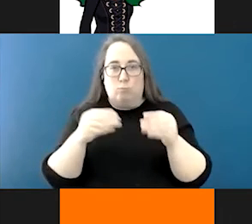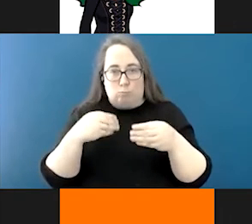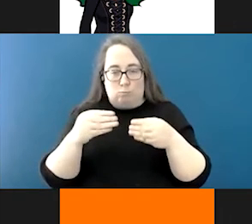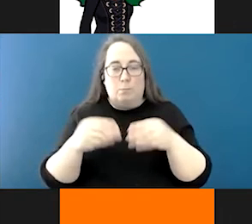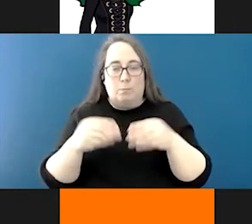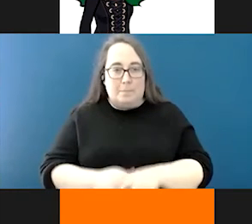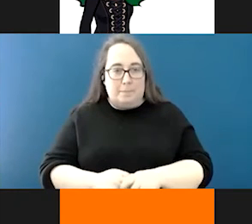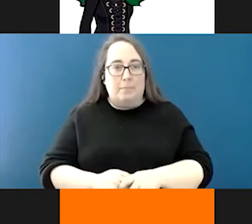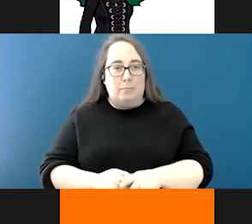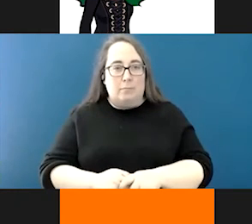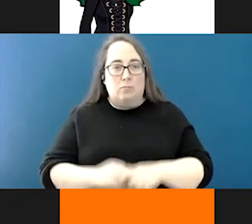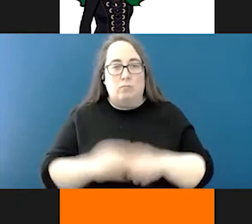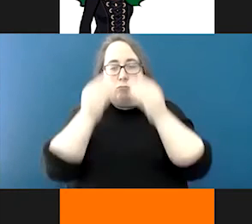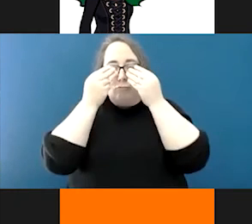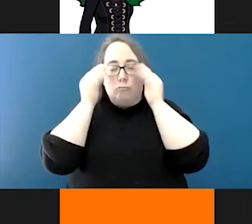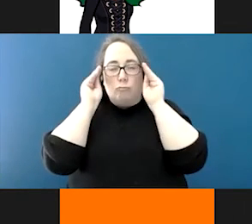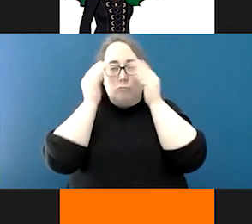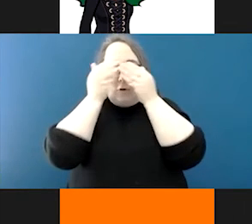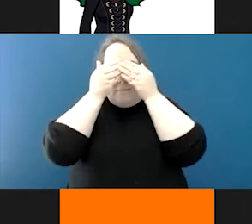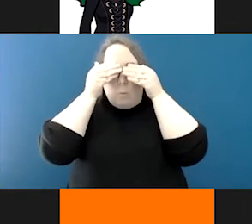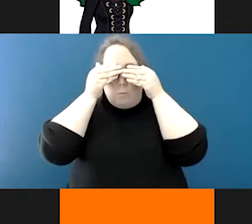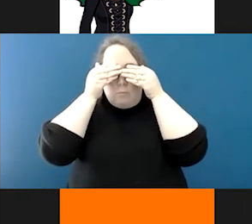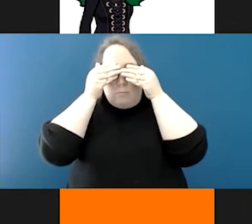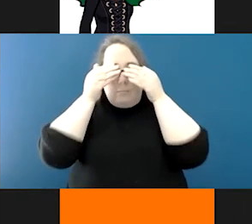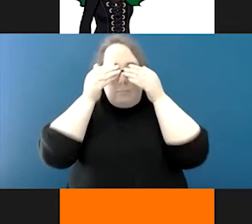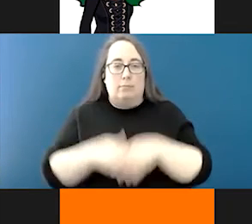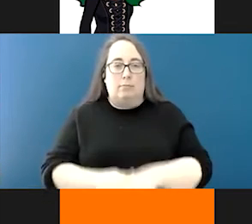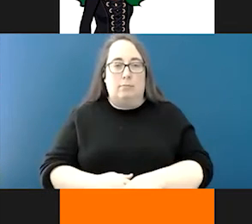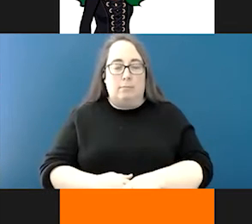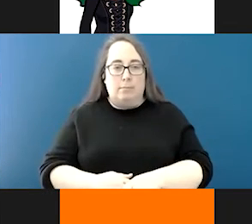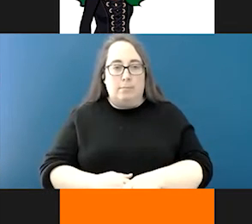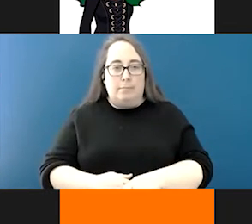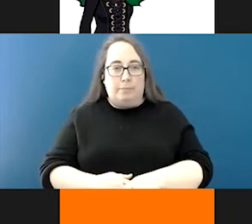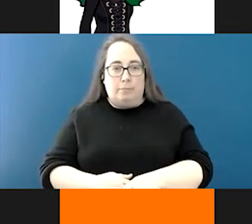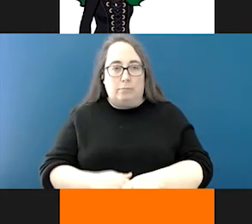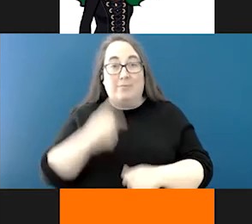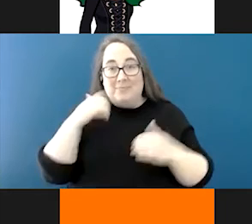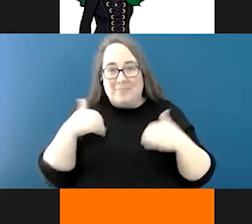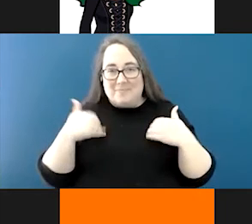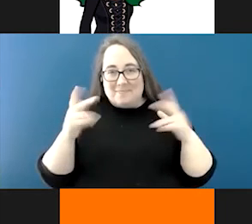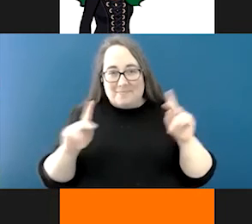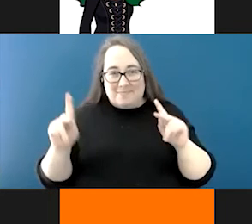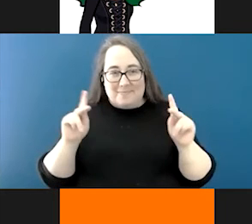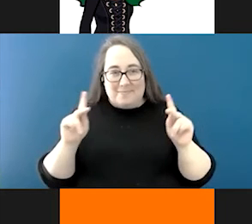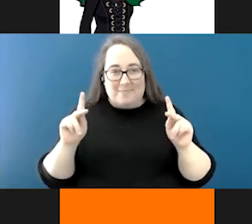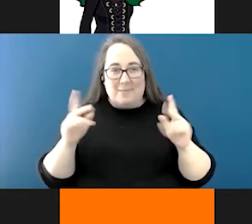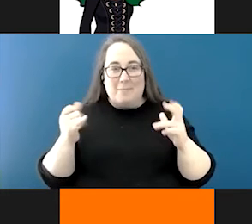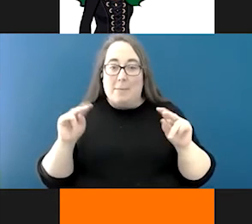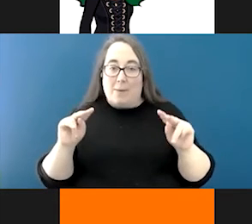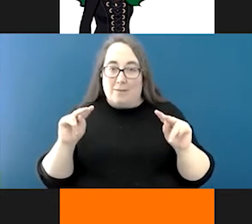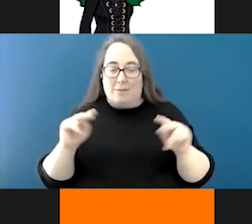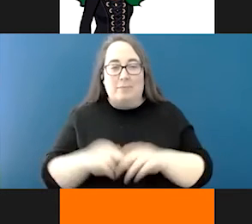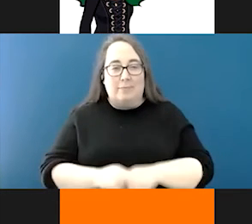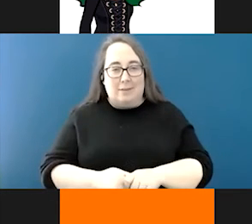moldable, and I can kind of mold it to my face. Now, for our younger people who may be watching,